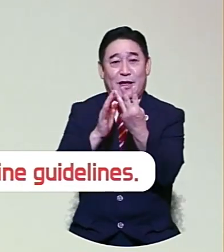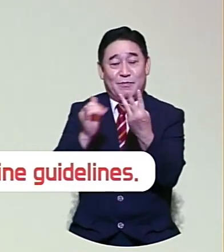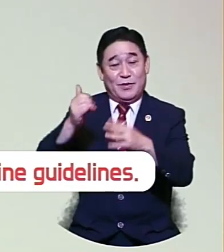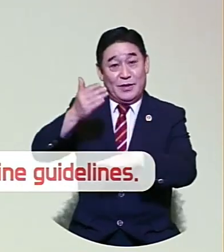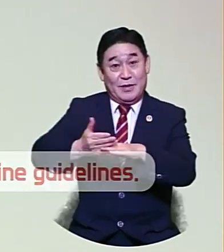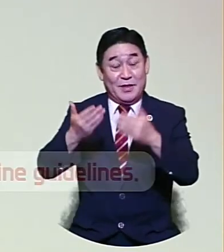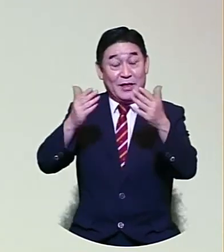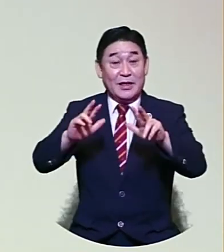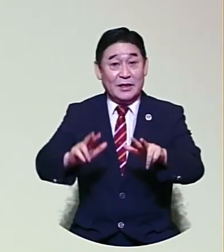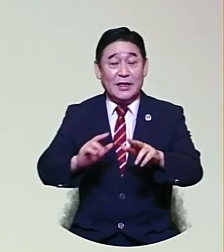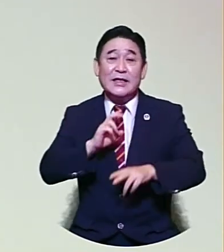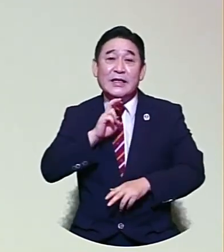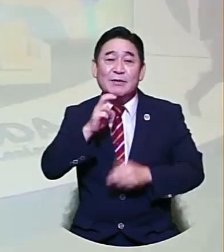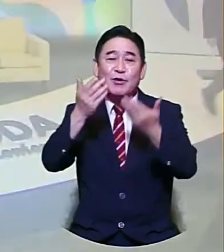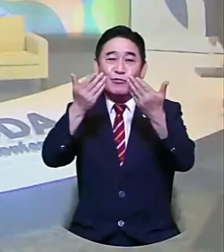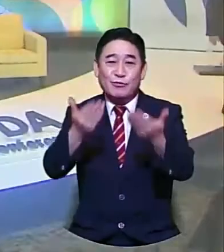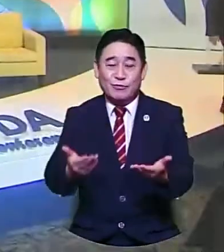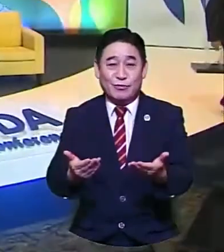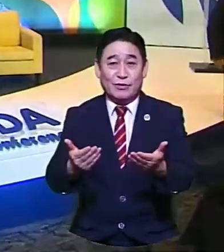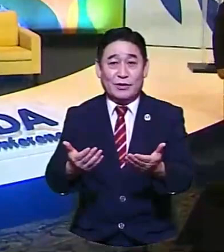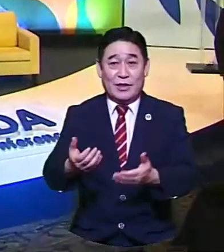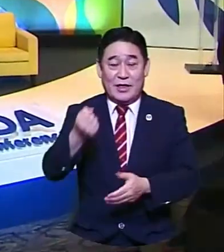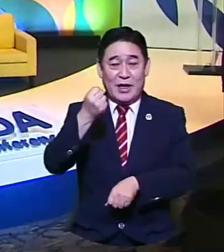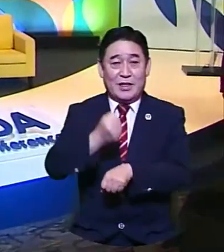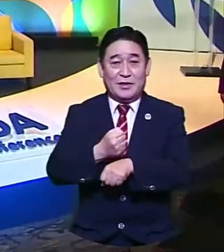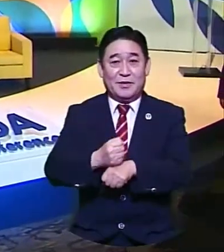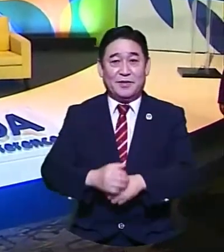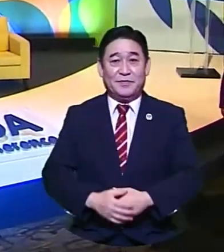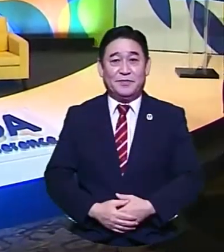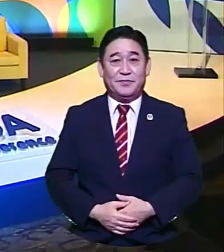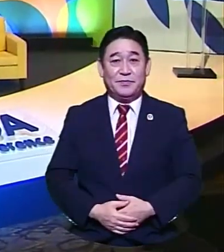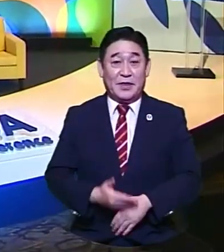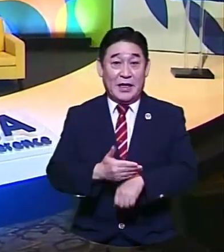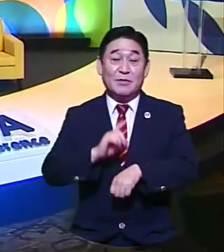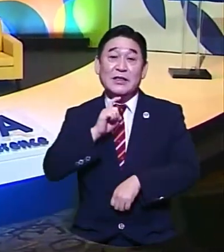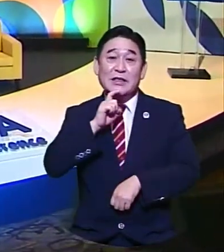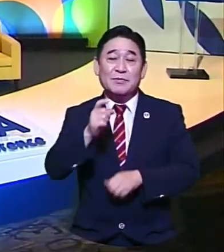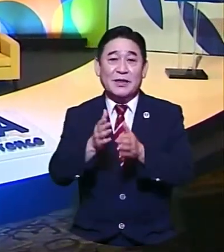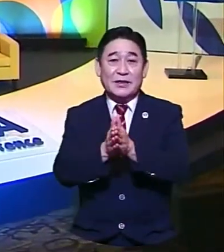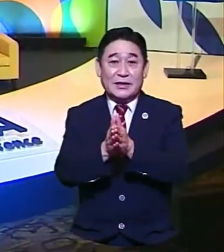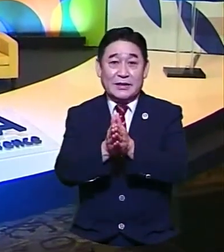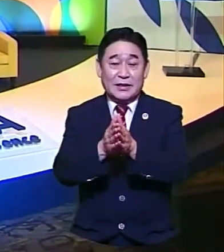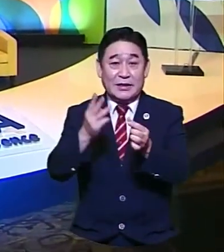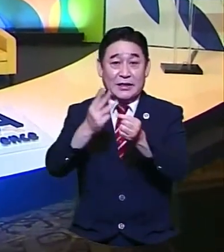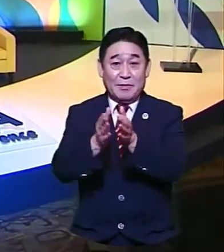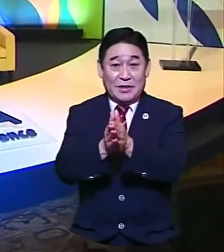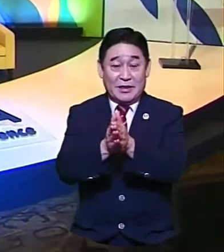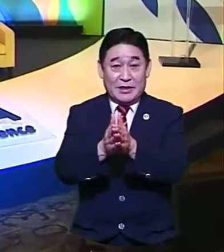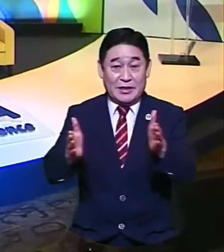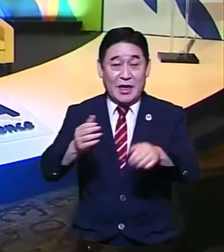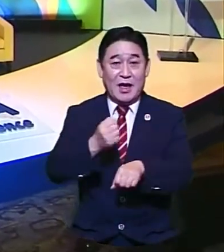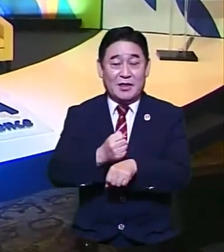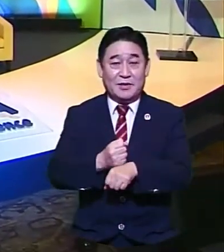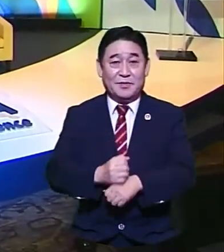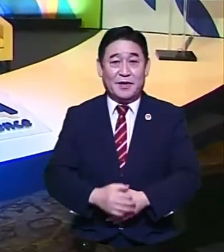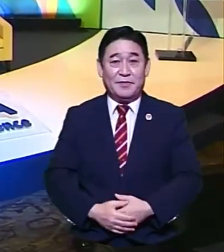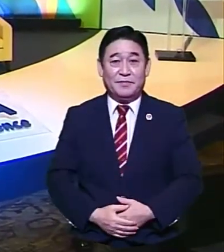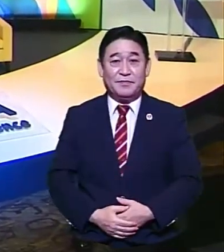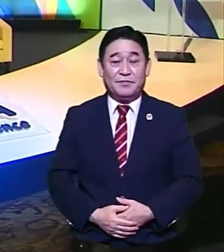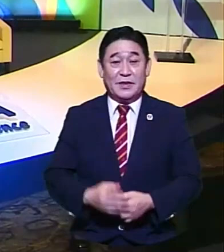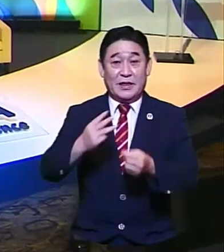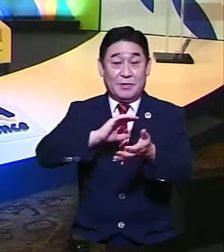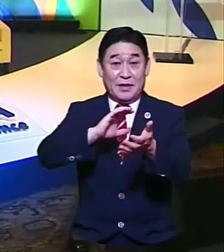20-minute break, and we'll start session 3 at 9:10, which will discuss creating more inclusive digital future.